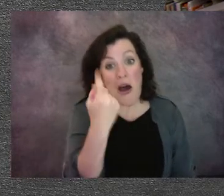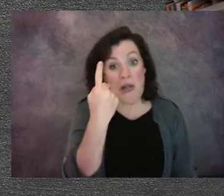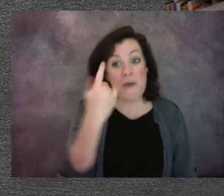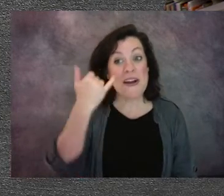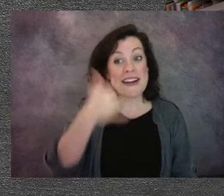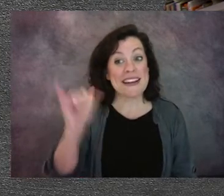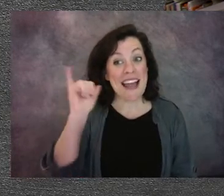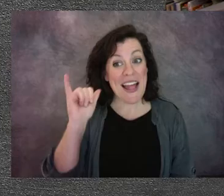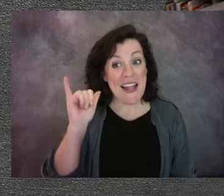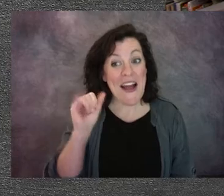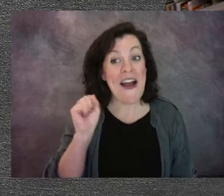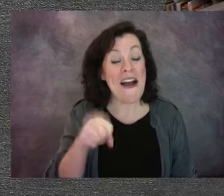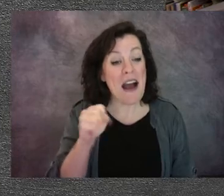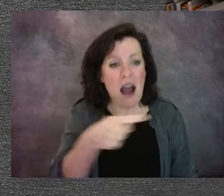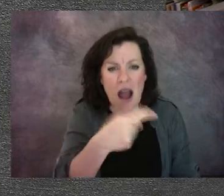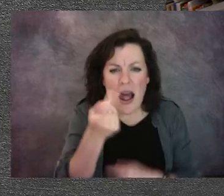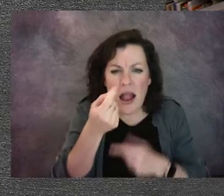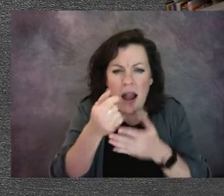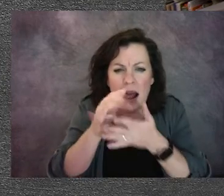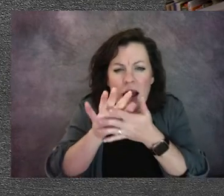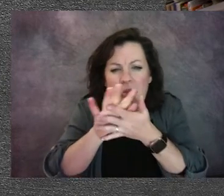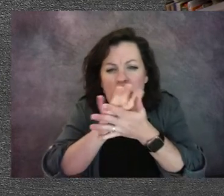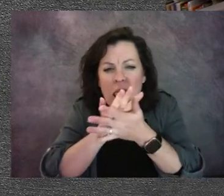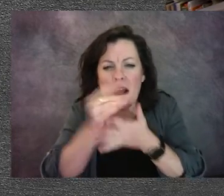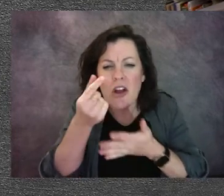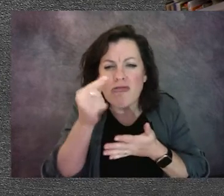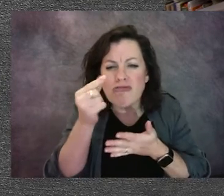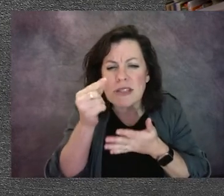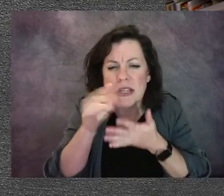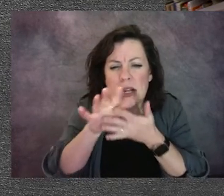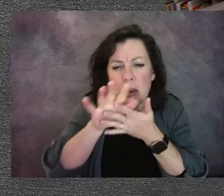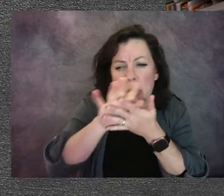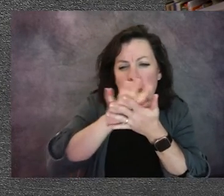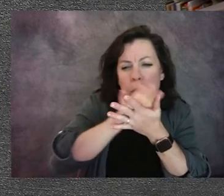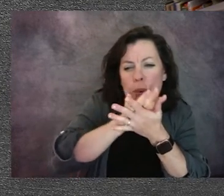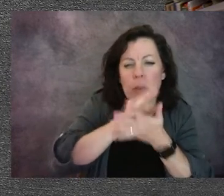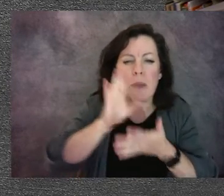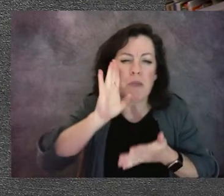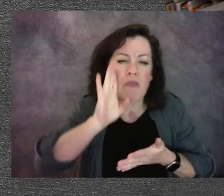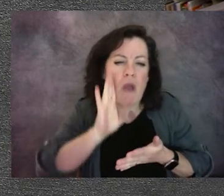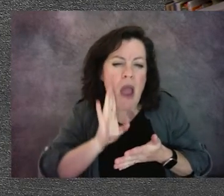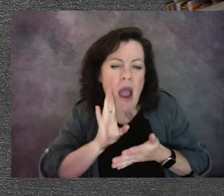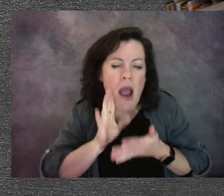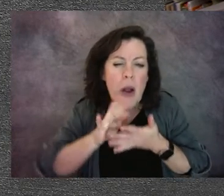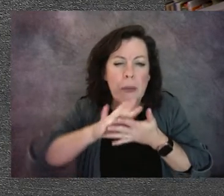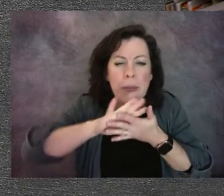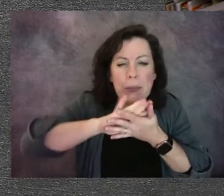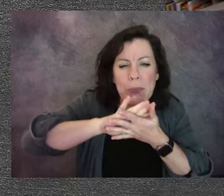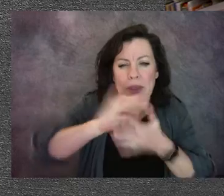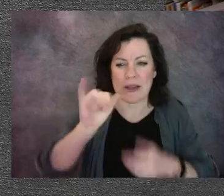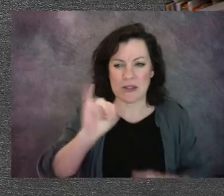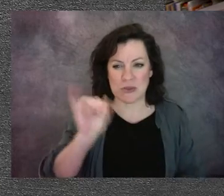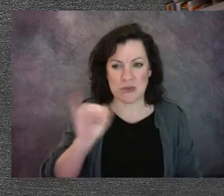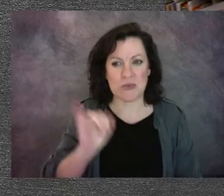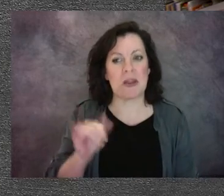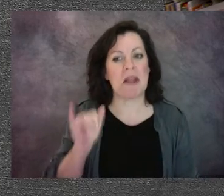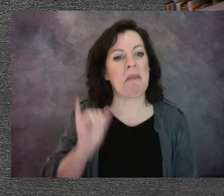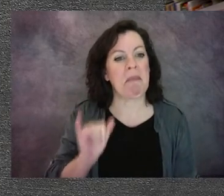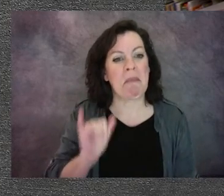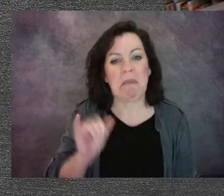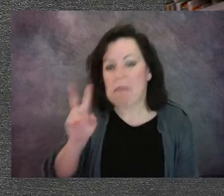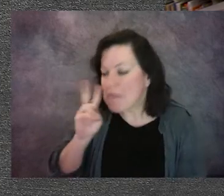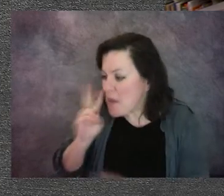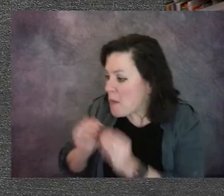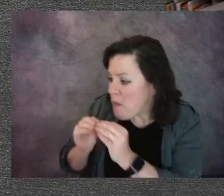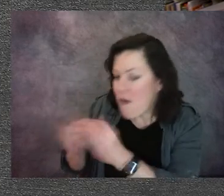No. Oh, another yellow leaf, but this one has a little bit of green and brown. Mm-hmm.